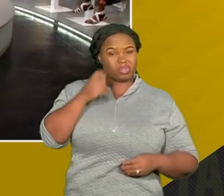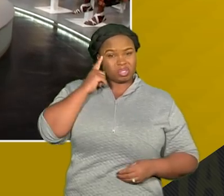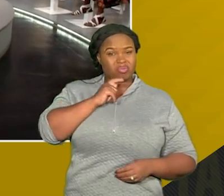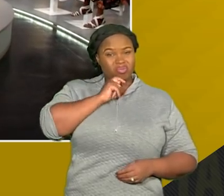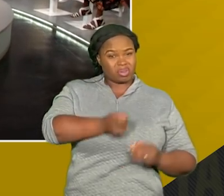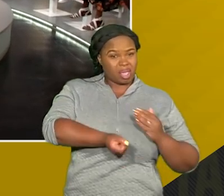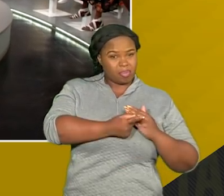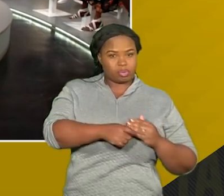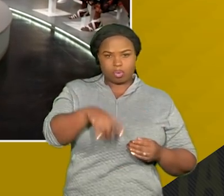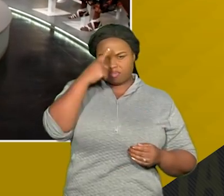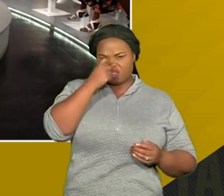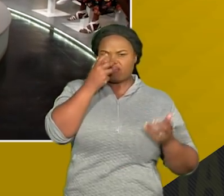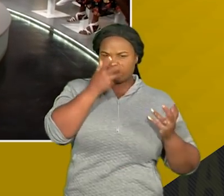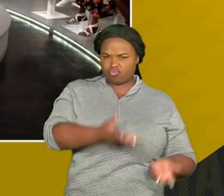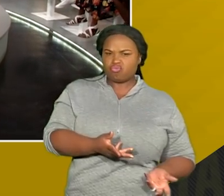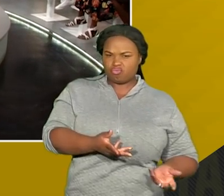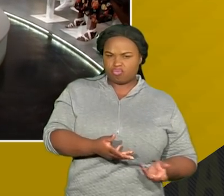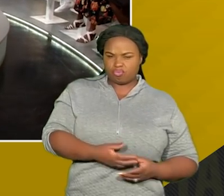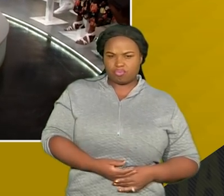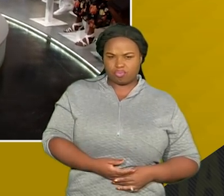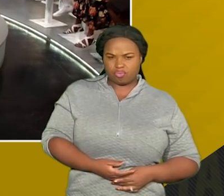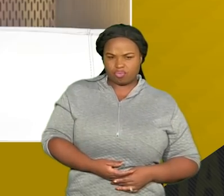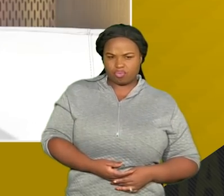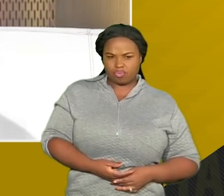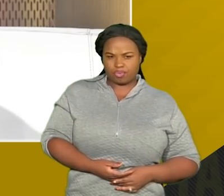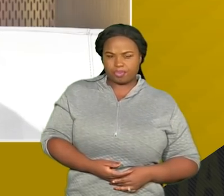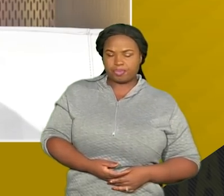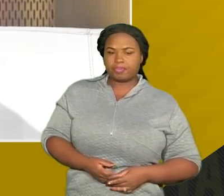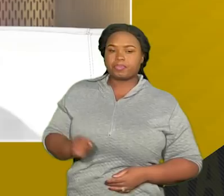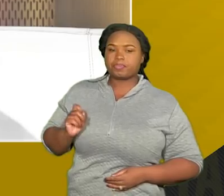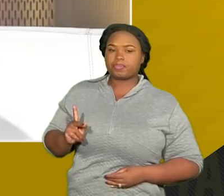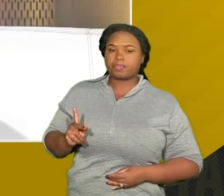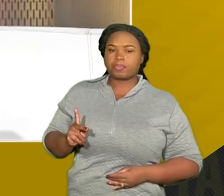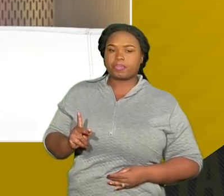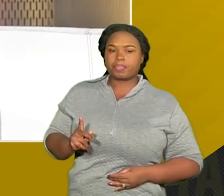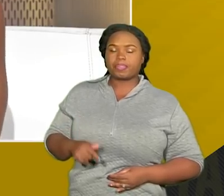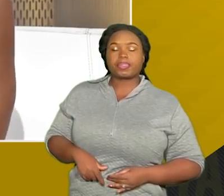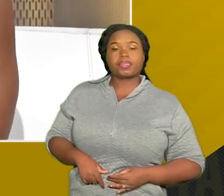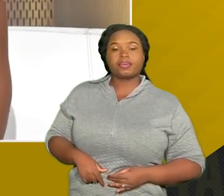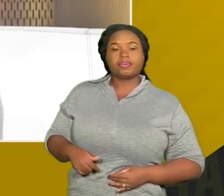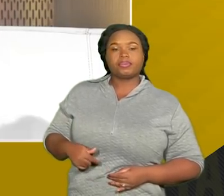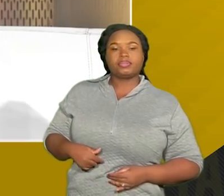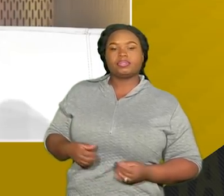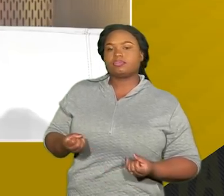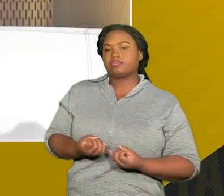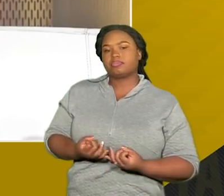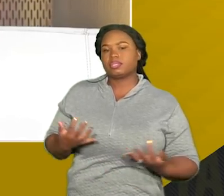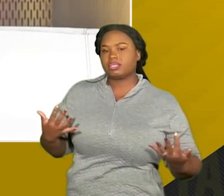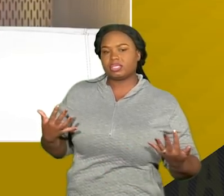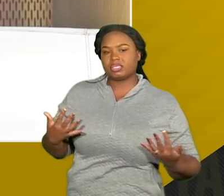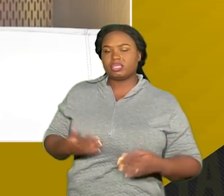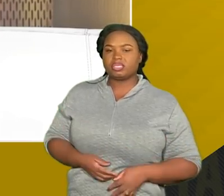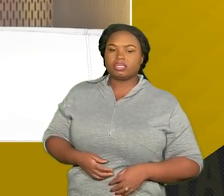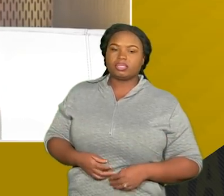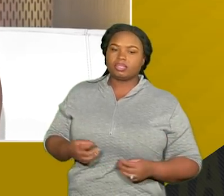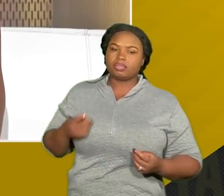esike sekhanda lakhe ukuthi into enjengaleyo ingenzeka. And okay, I'd like to first confirm Wuthi is large amounts of the gender